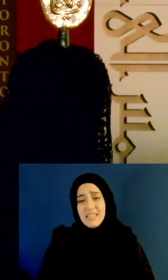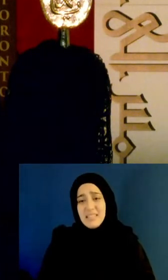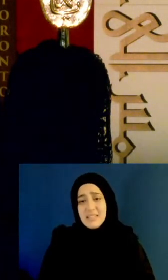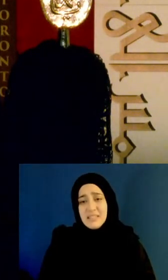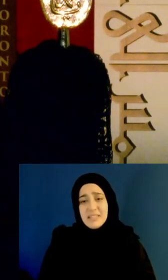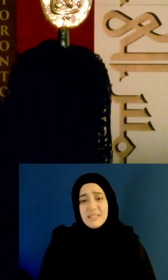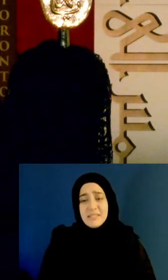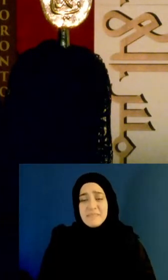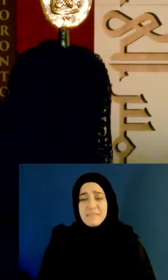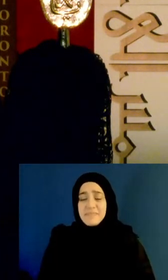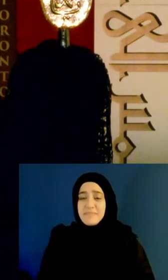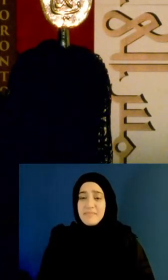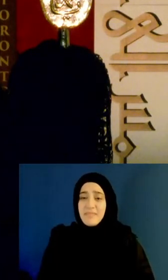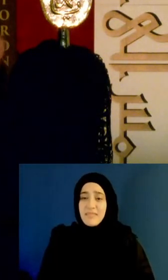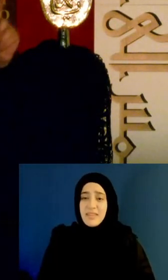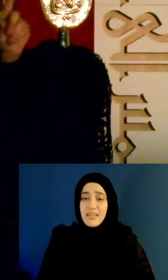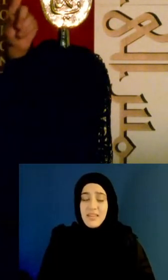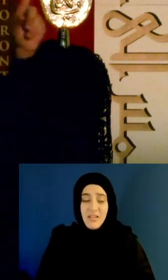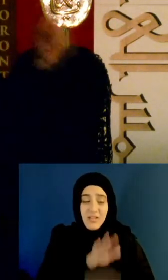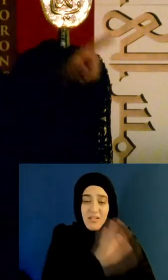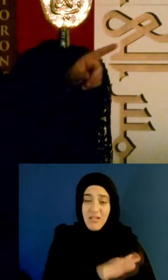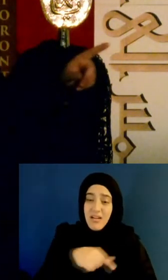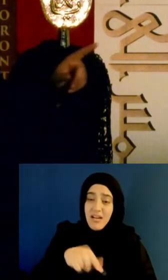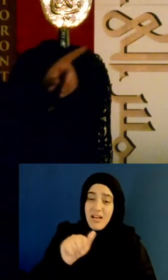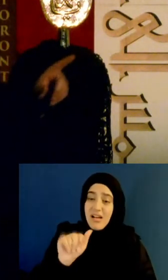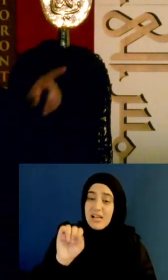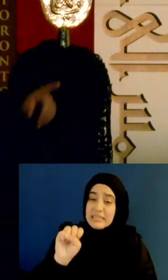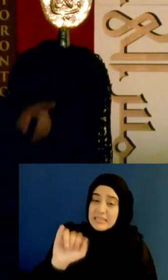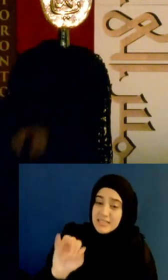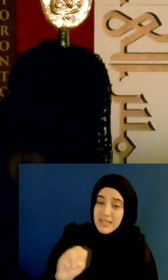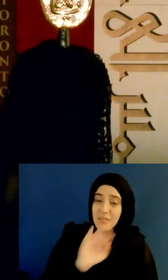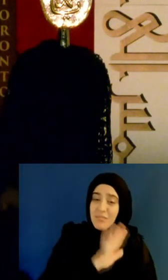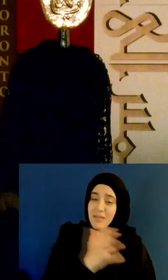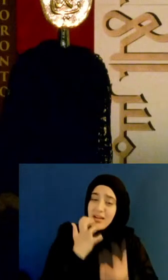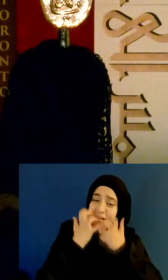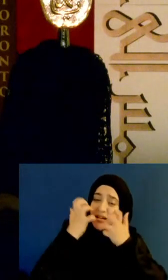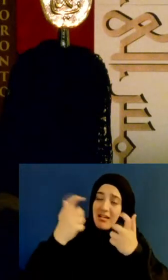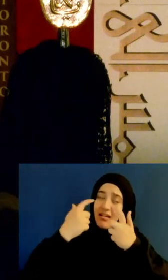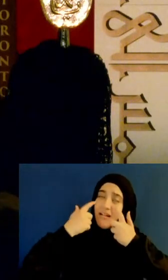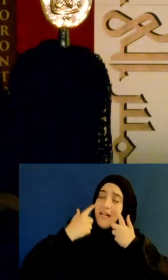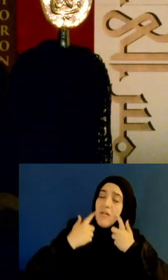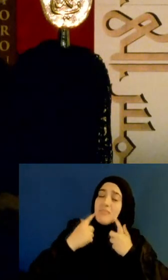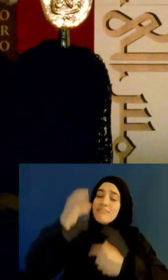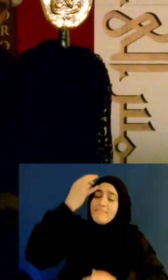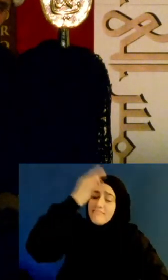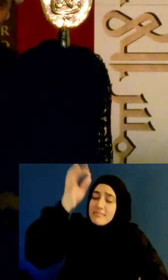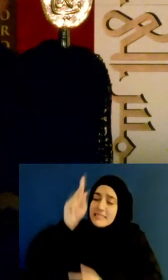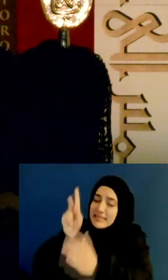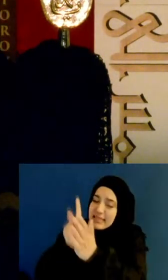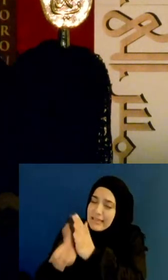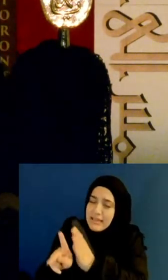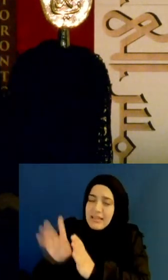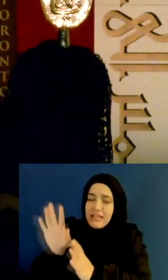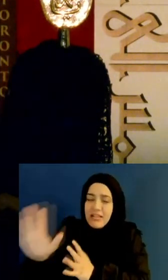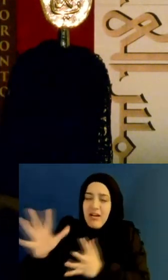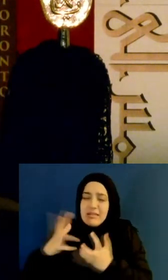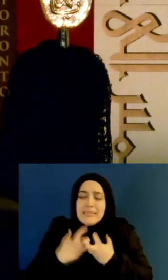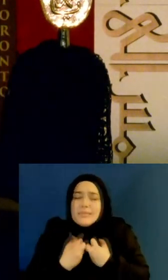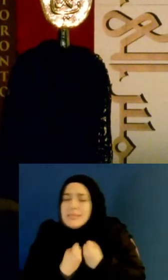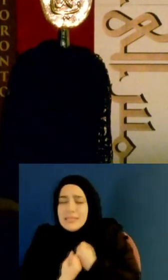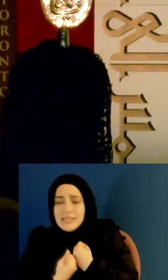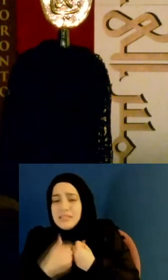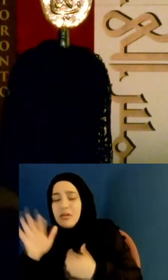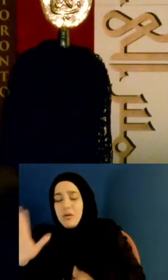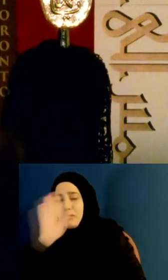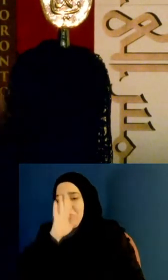That cry of Qasim almost killed Imam al-Hussein in the Khaymaga. Allah, Allah, Ya Shia